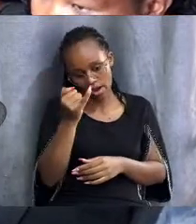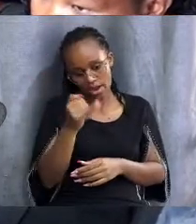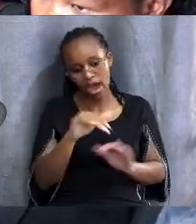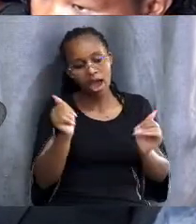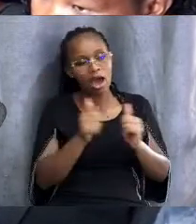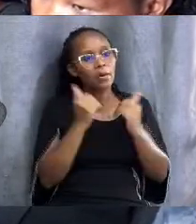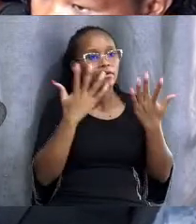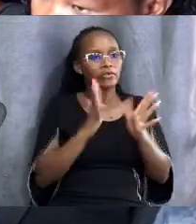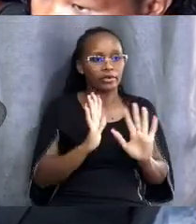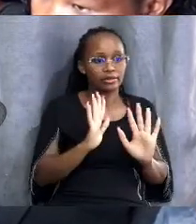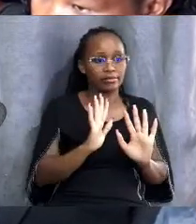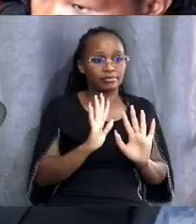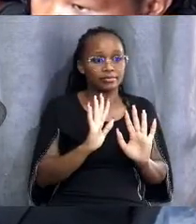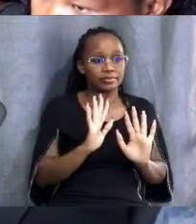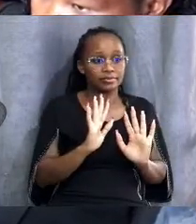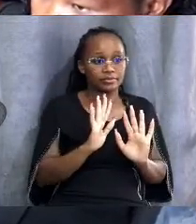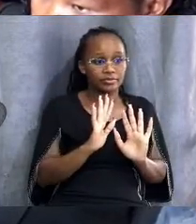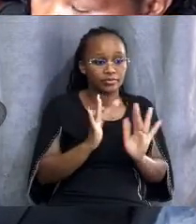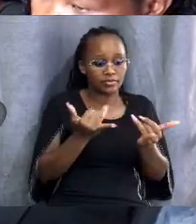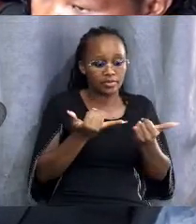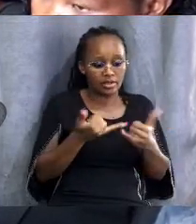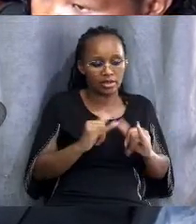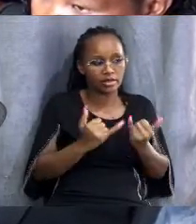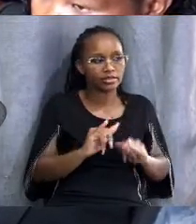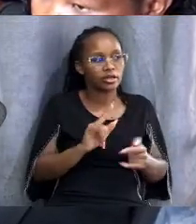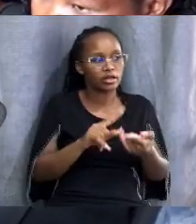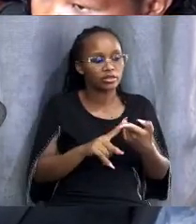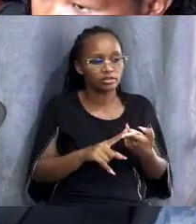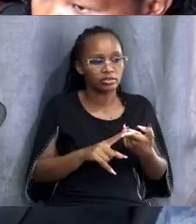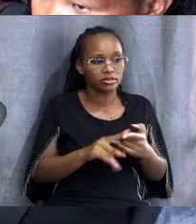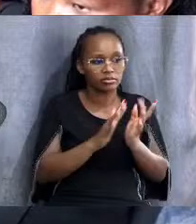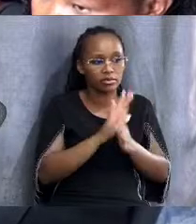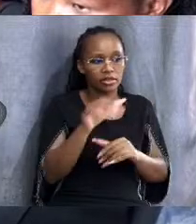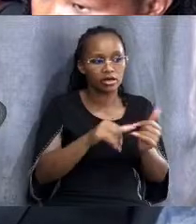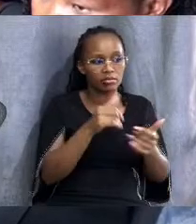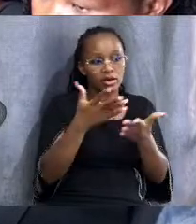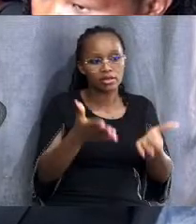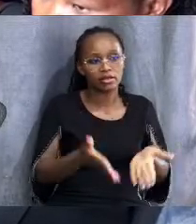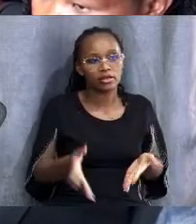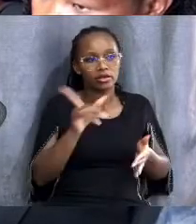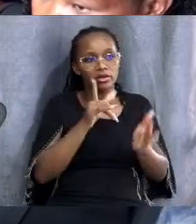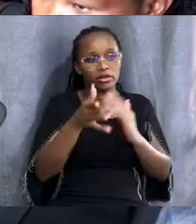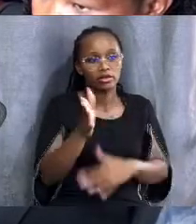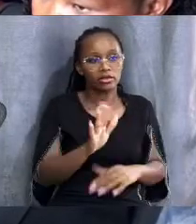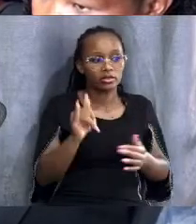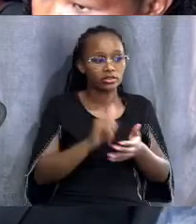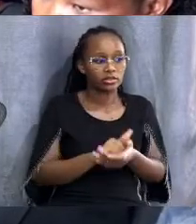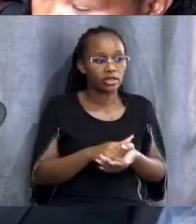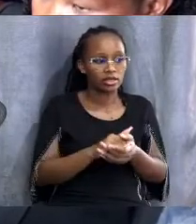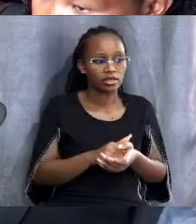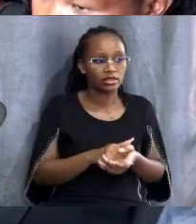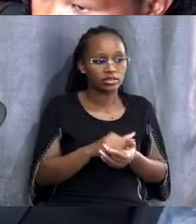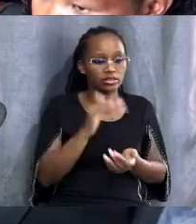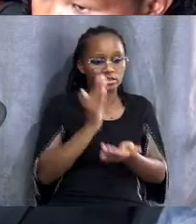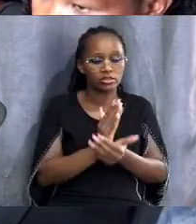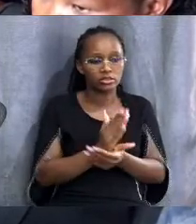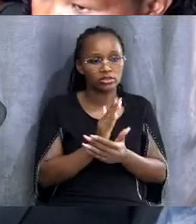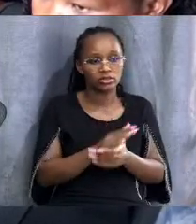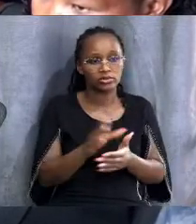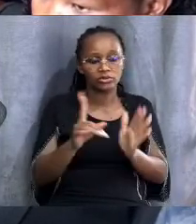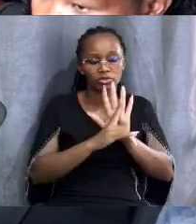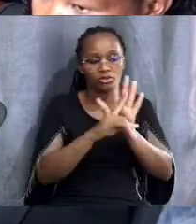has happened. We've tried to pray about this, Mungu atulivirie, what